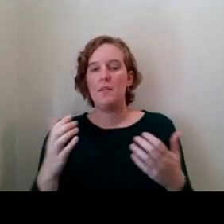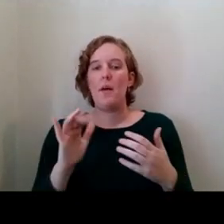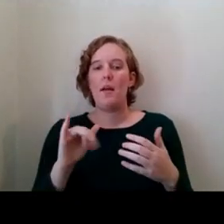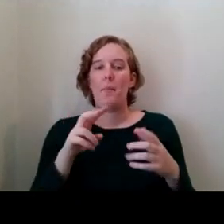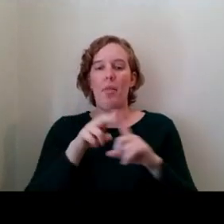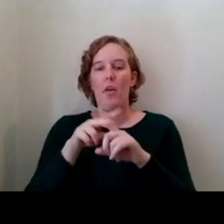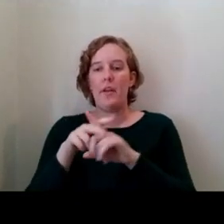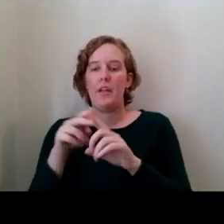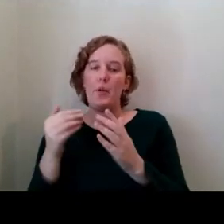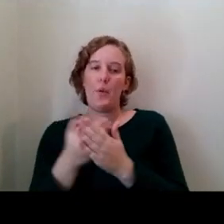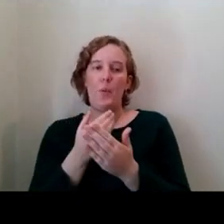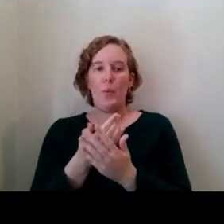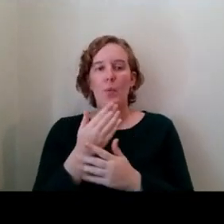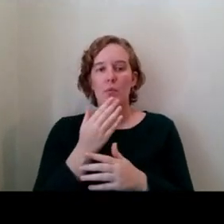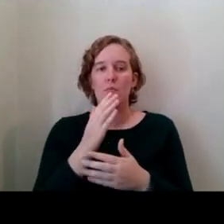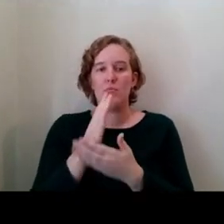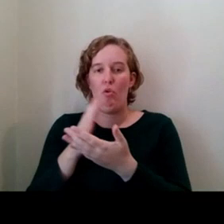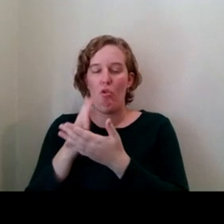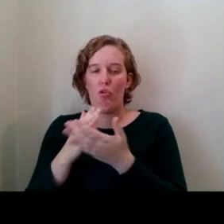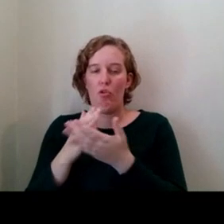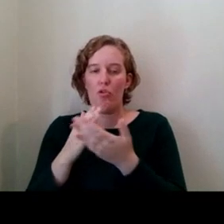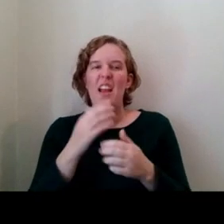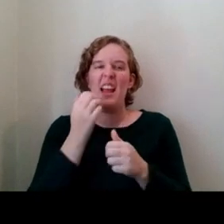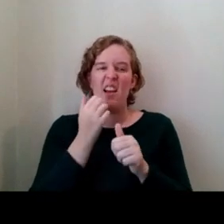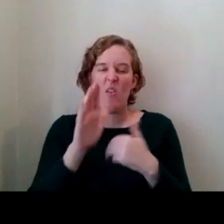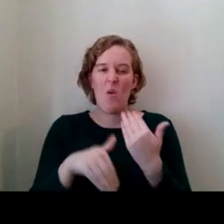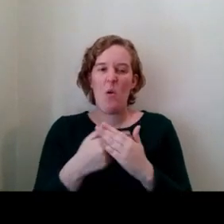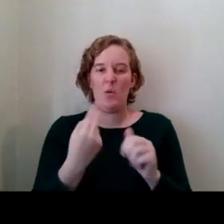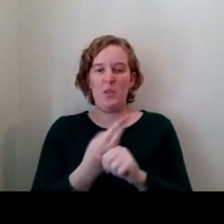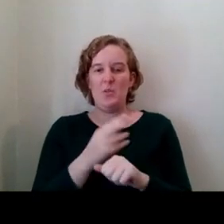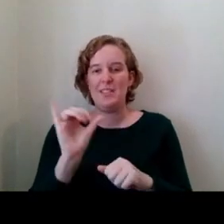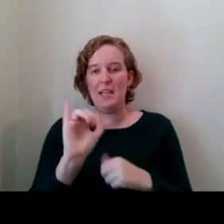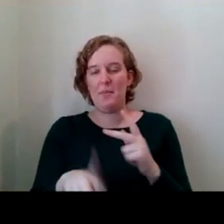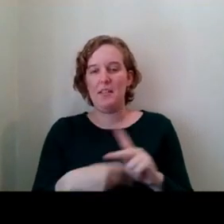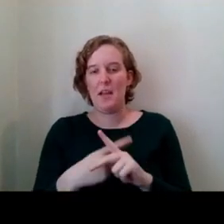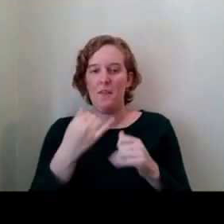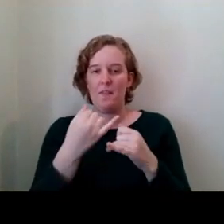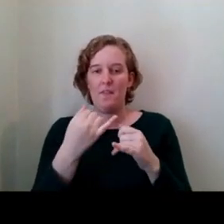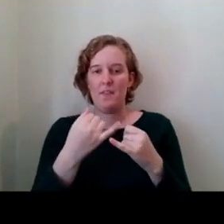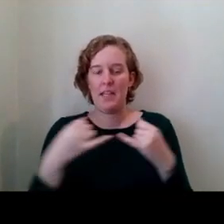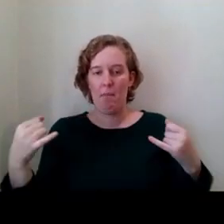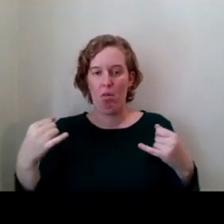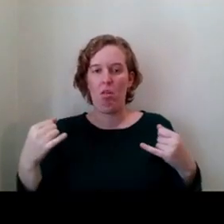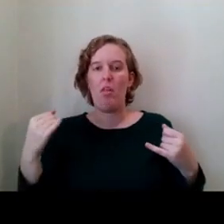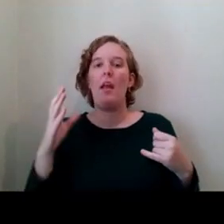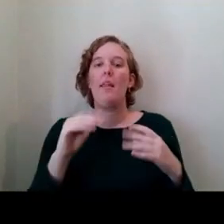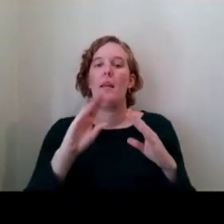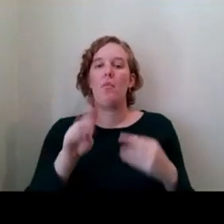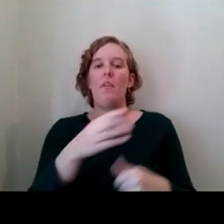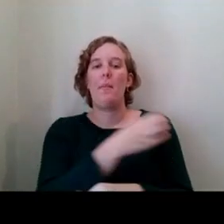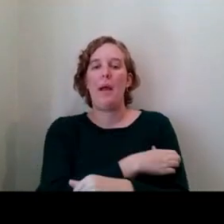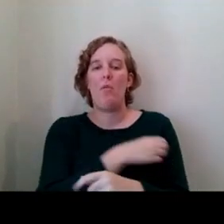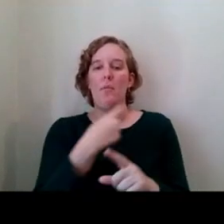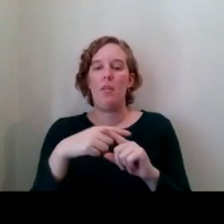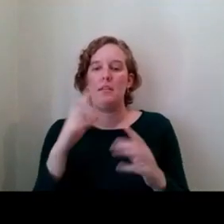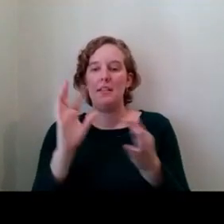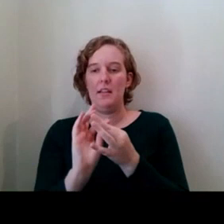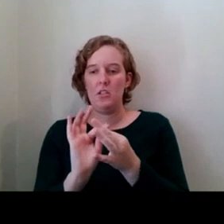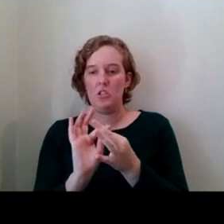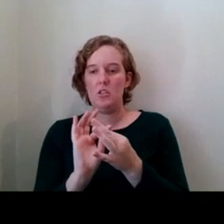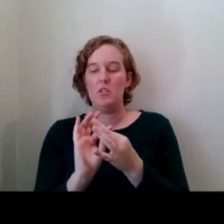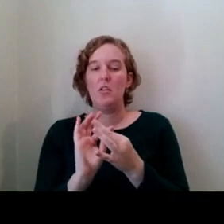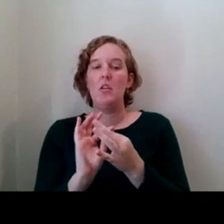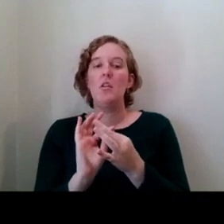Everything uses the same type of cable, and the cables provide power as well as connectivity. Unlike most